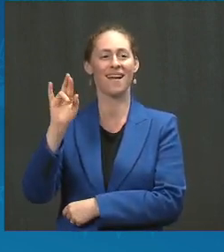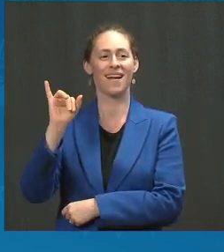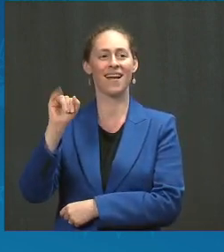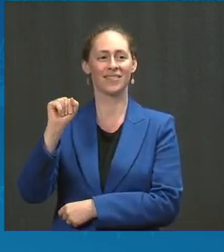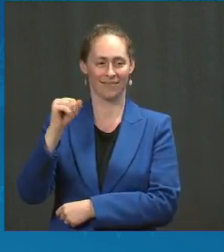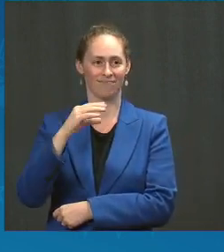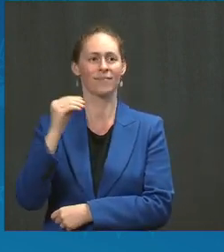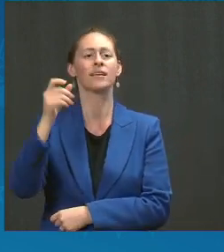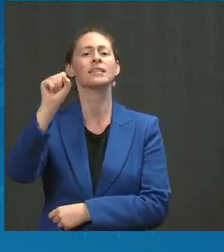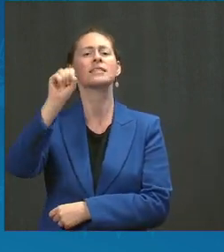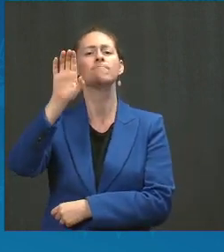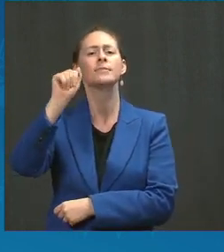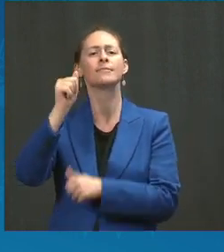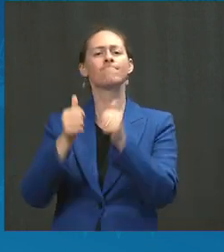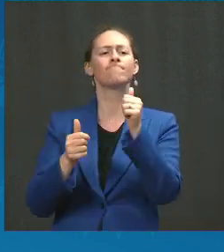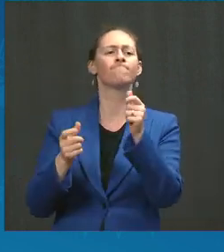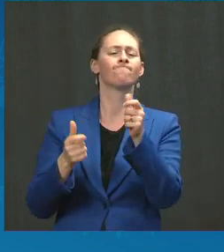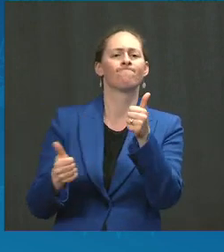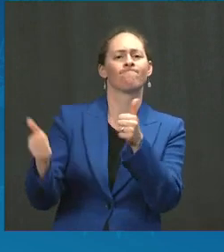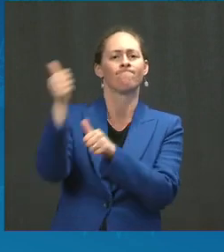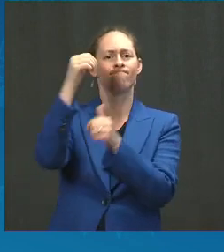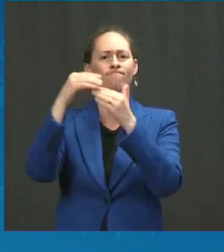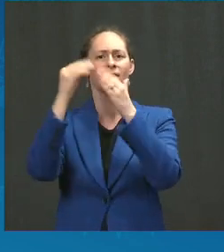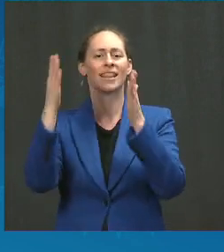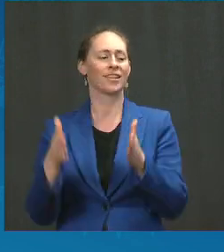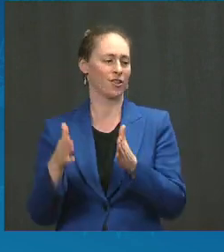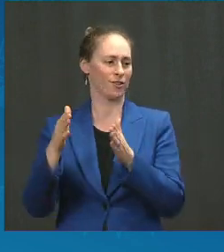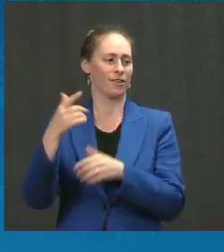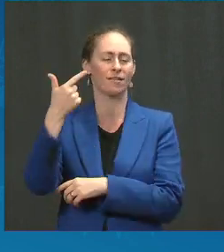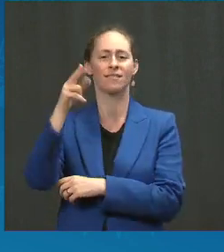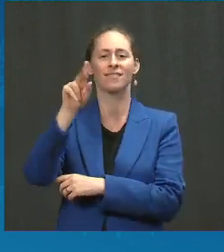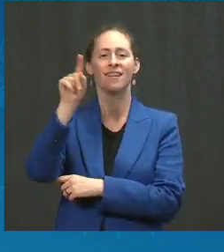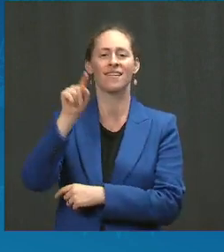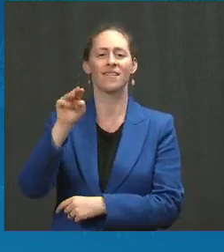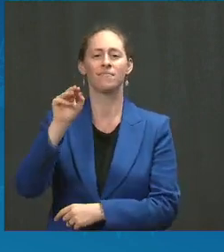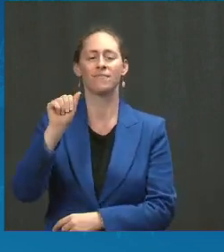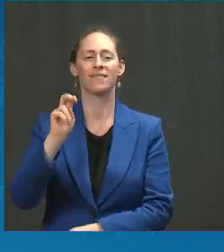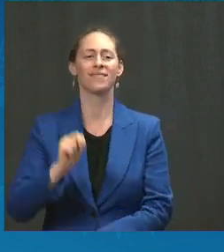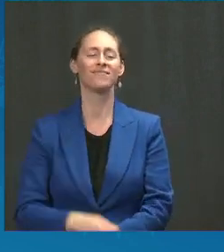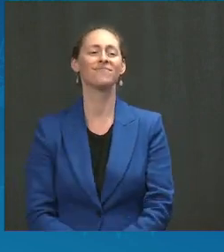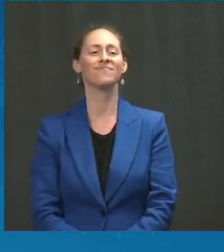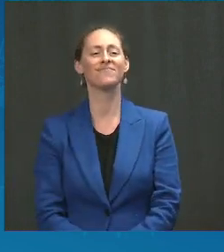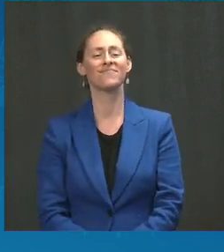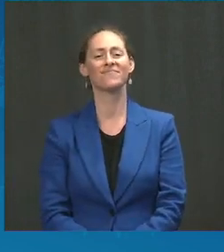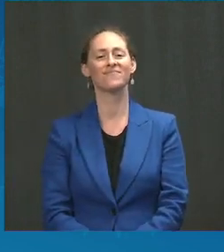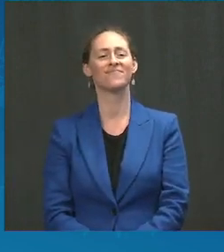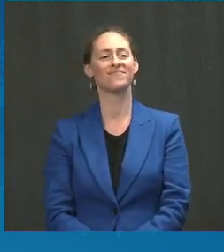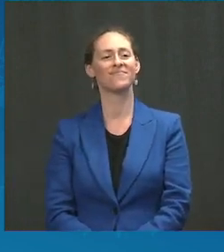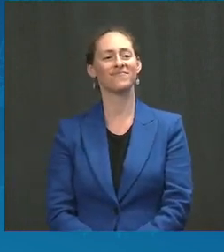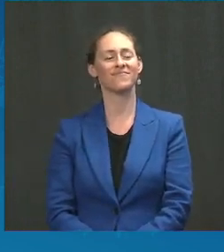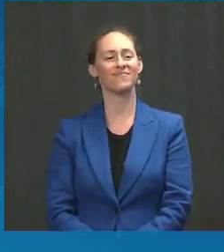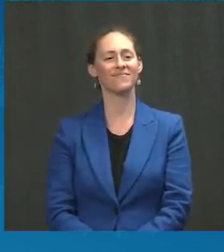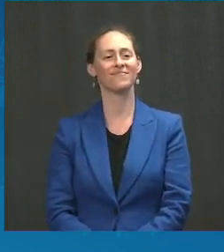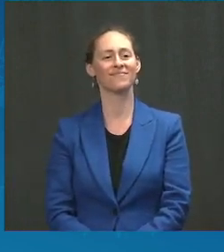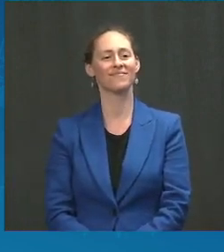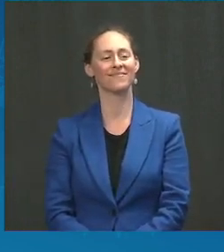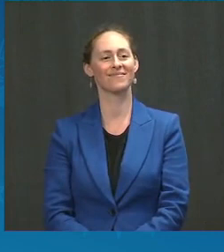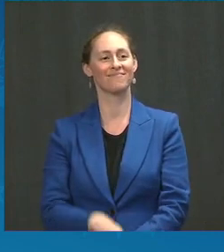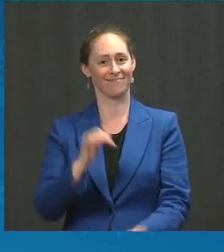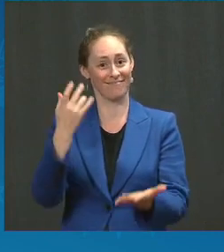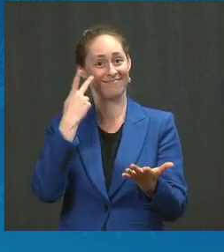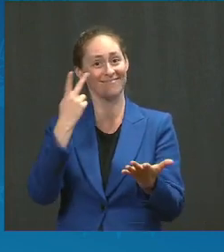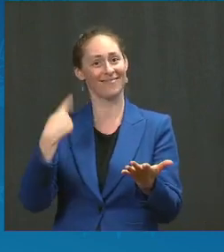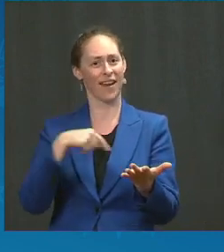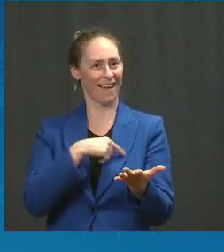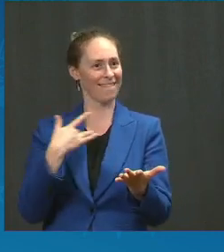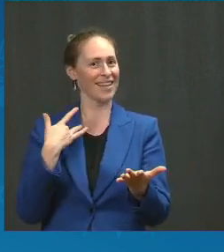more important time. Confidence in our economy is high, and everything is beginning to look stronger and better, but we know small business owners need